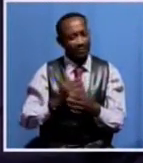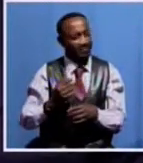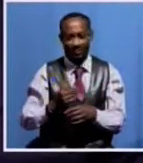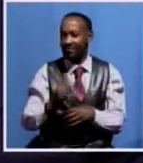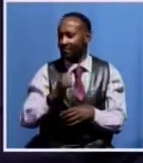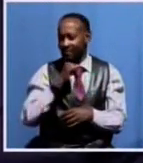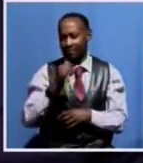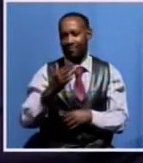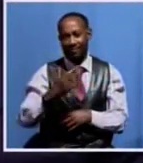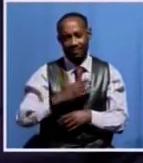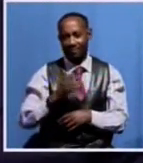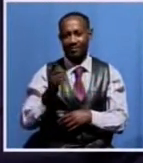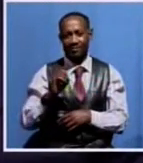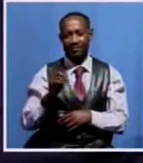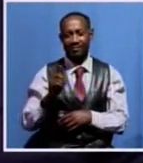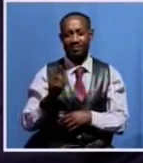us.